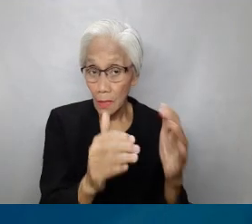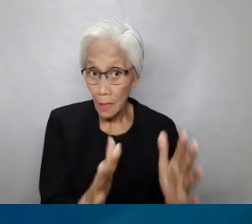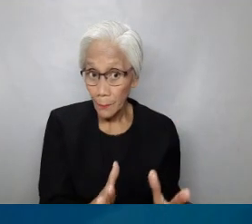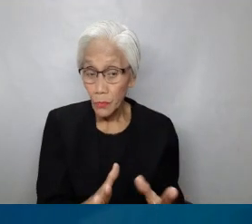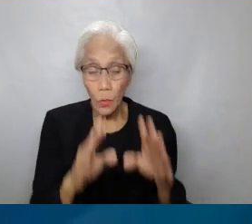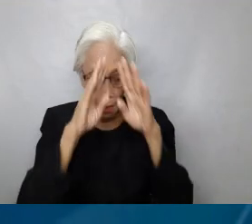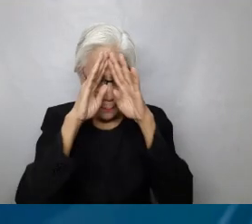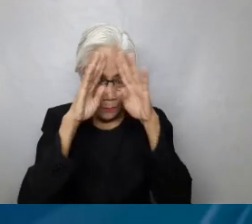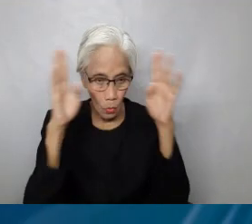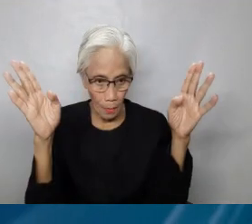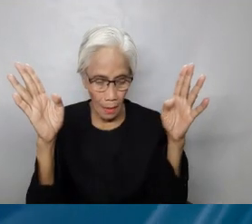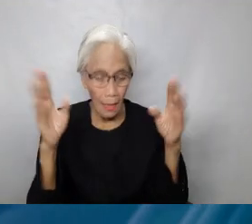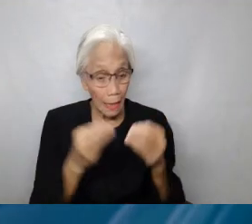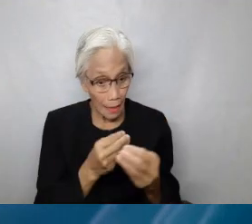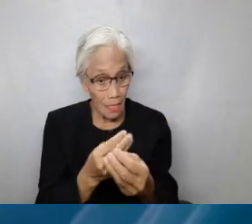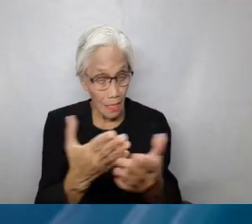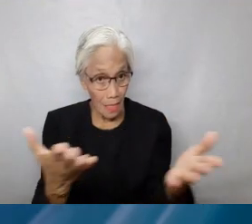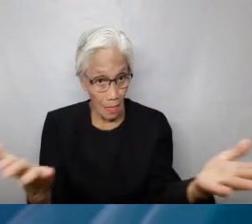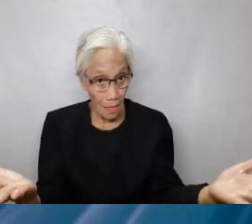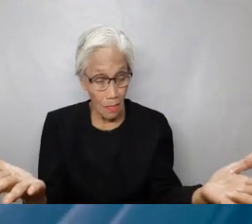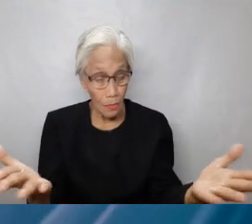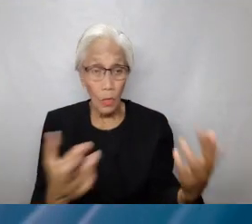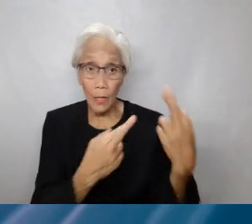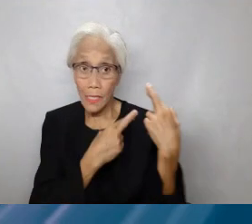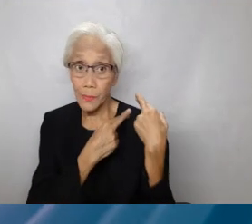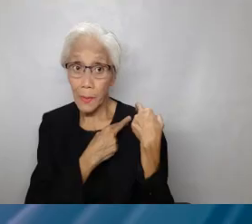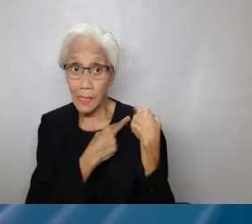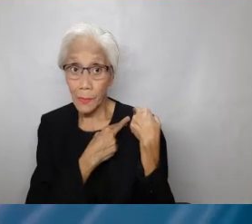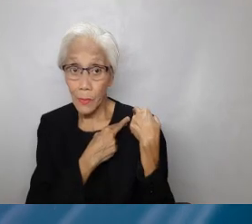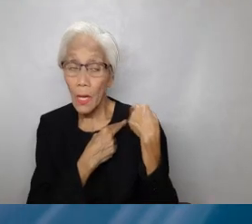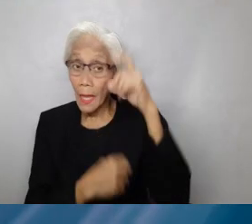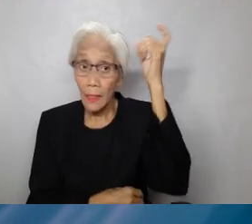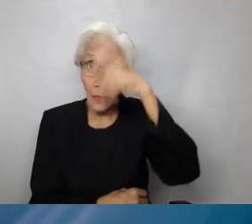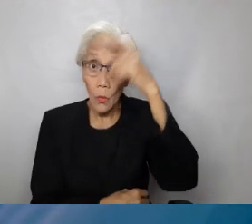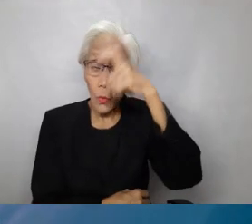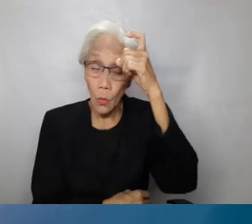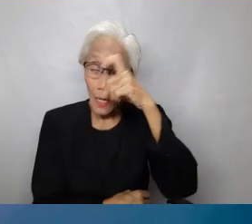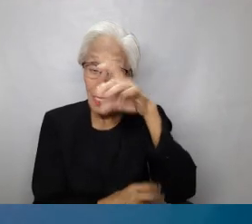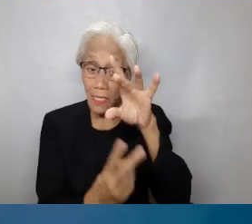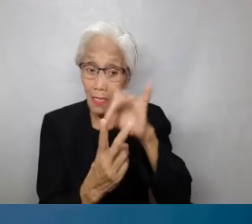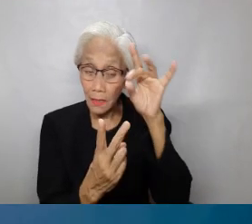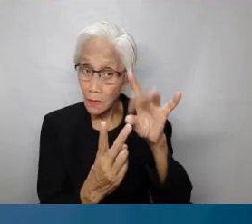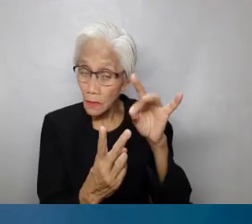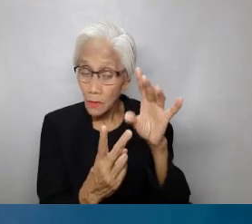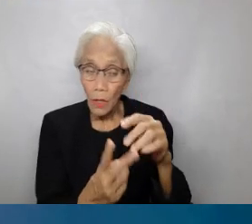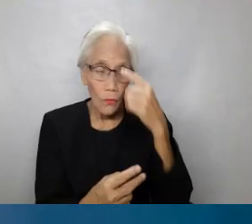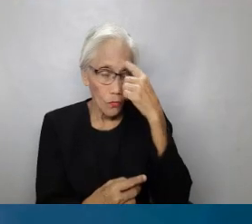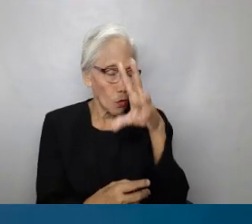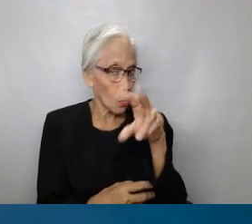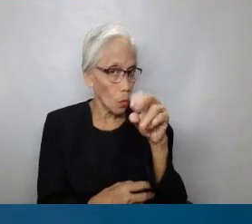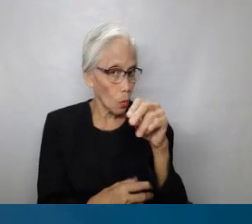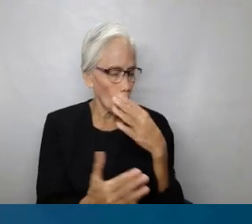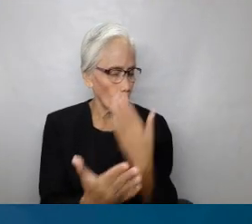Jesus to His disciples to be broad-minded and generous, responsible and